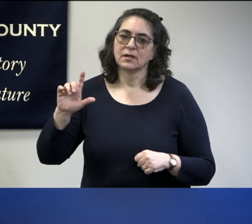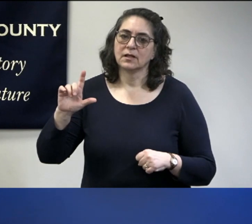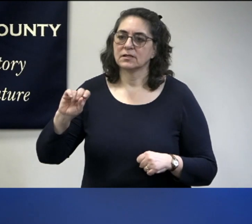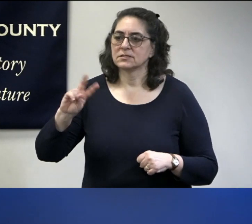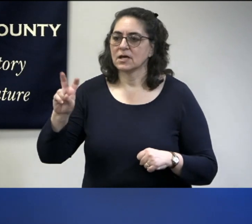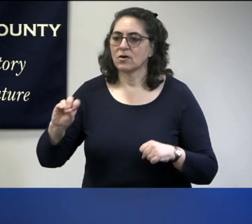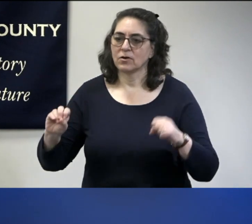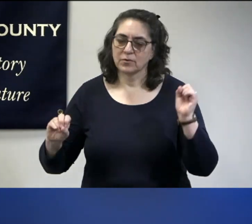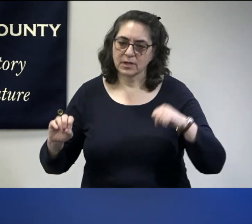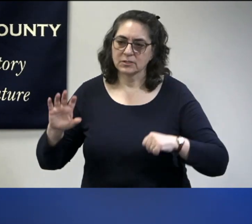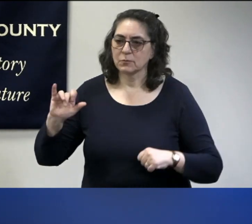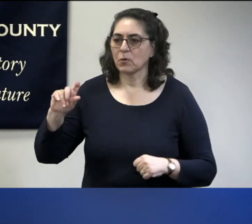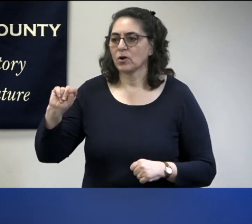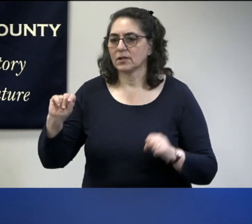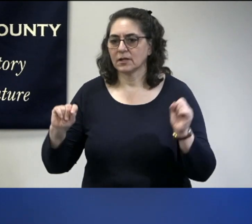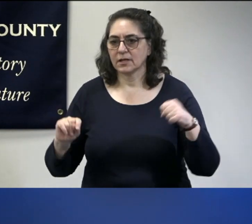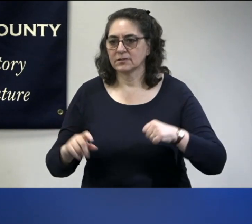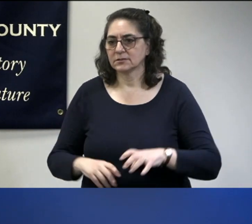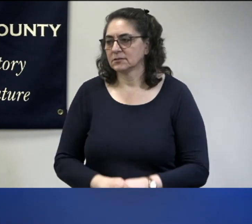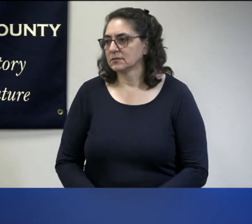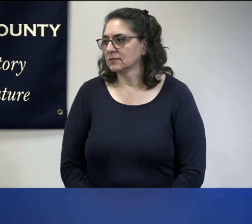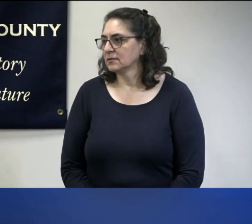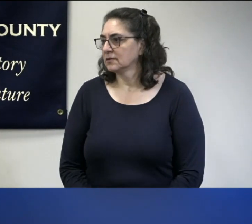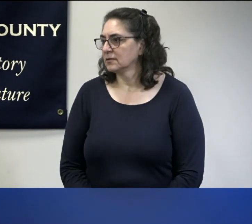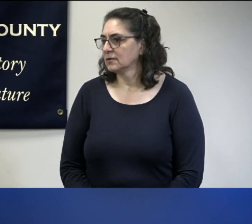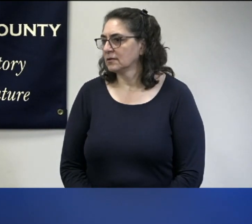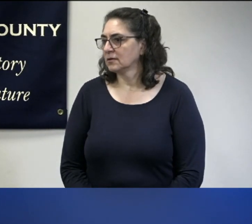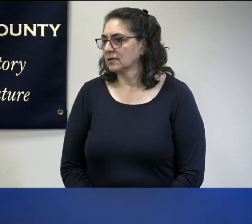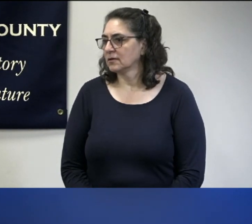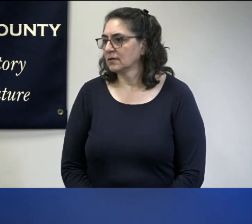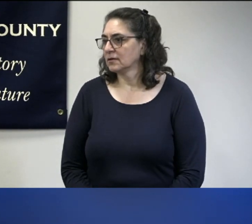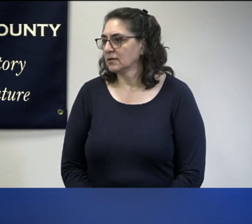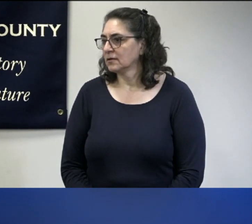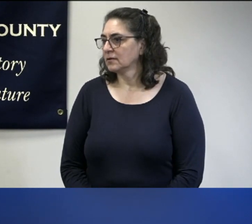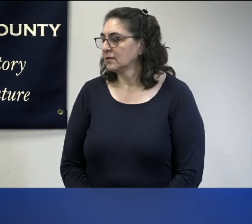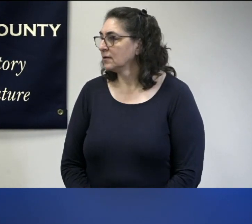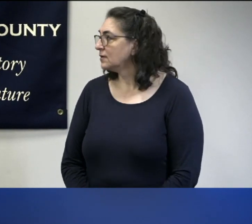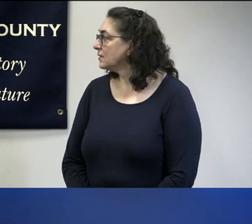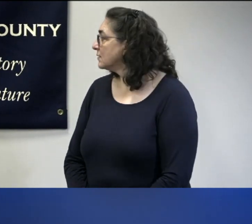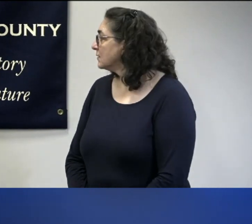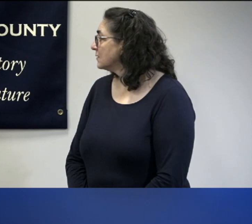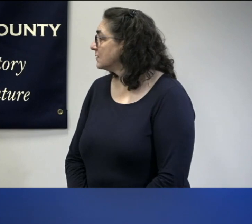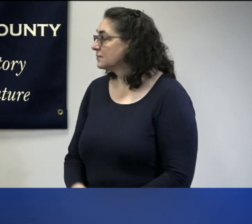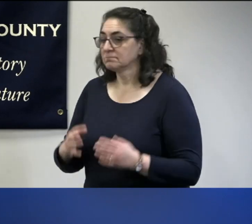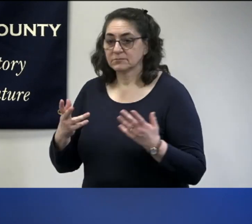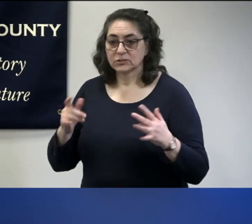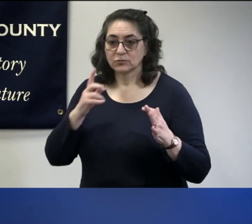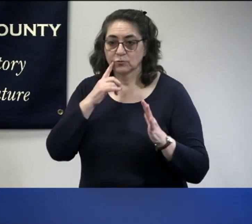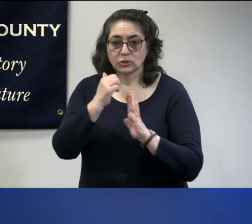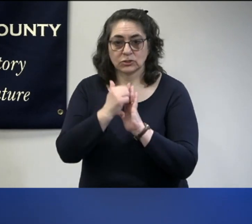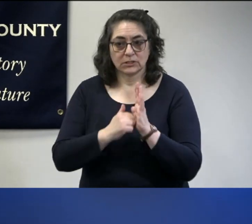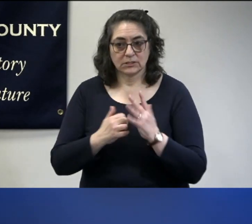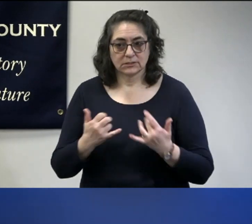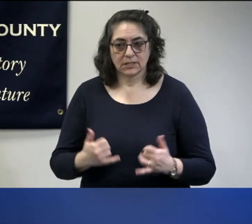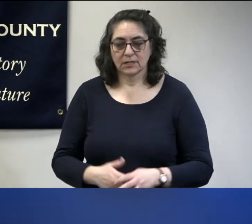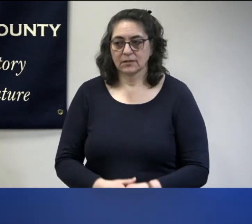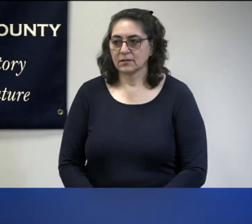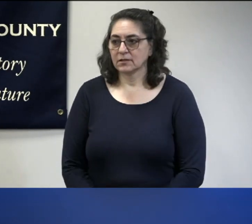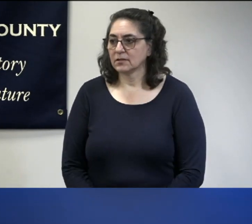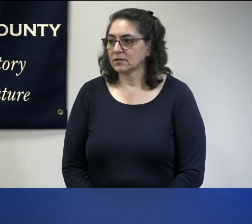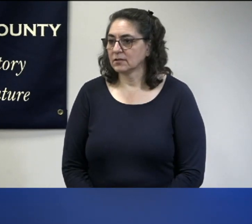yes. Director Bartlett, yes. All right. Matt, anything else on your agenda? That's all I have for today, Director. Thank you. All right.